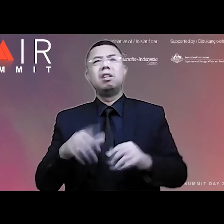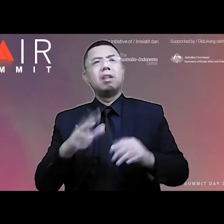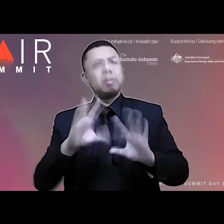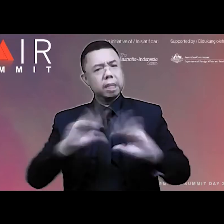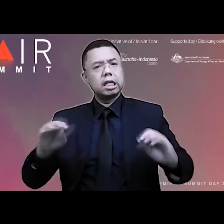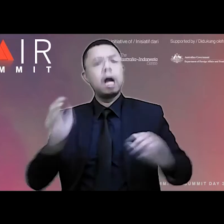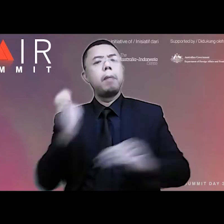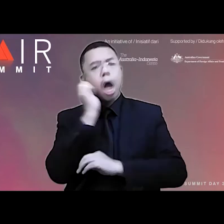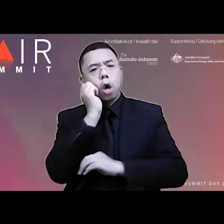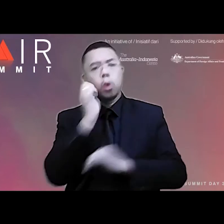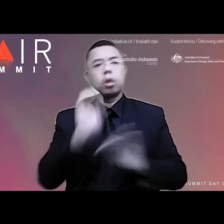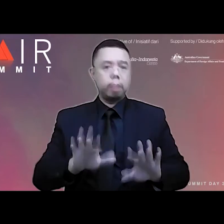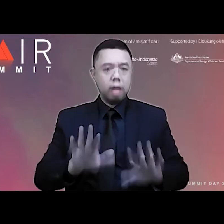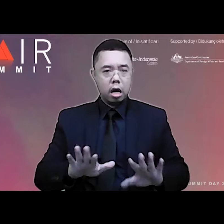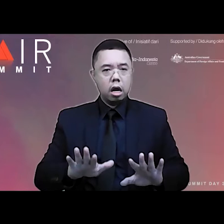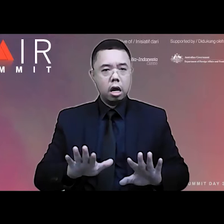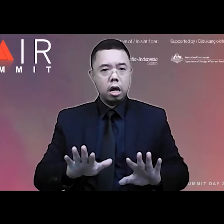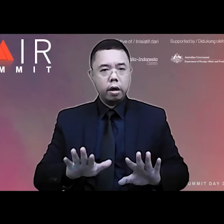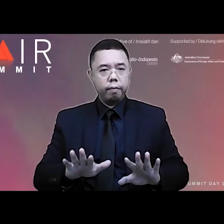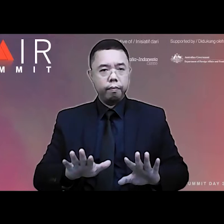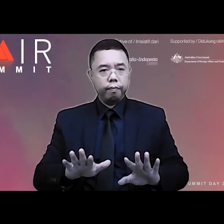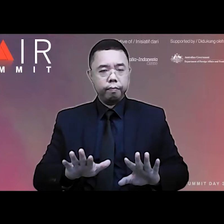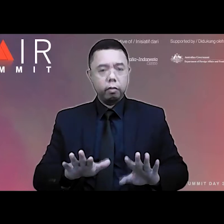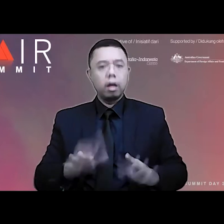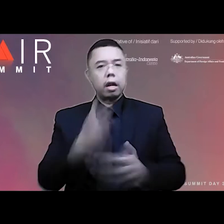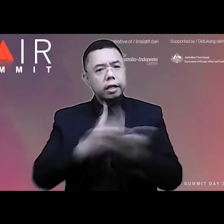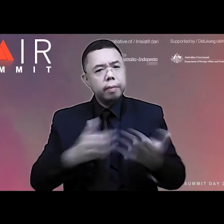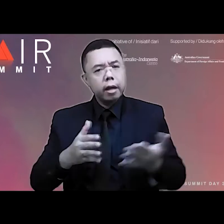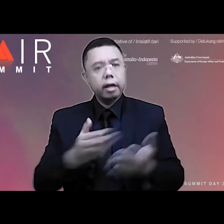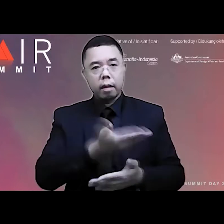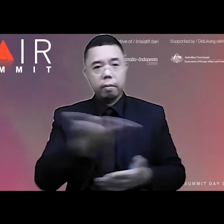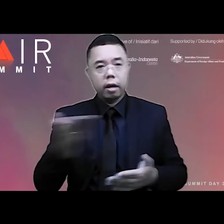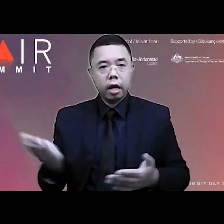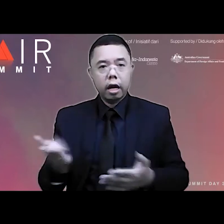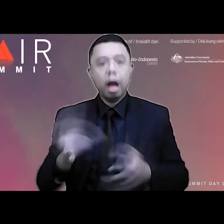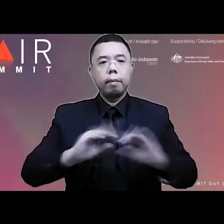most of these employees are working with reduced working hours.